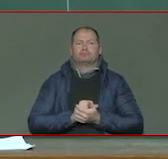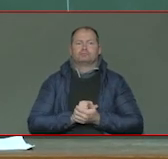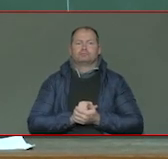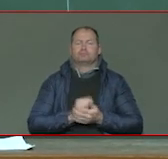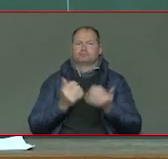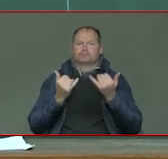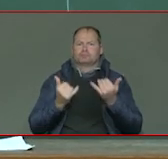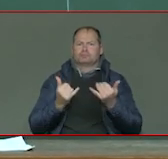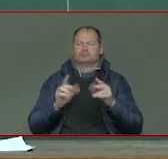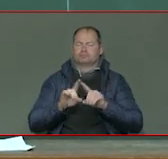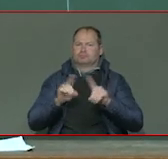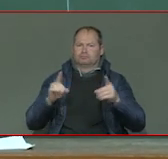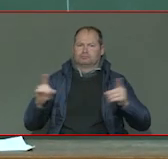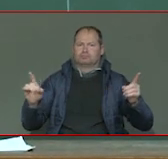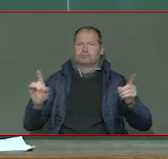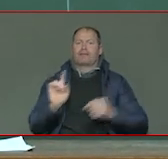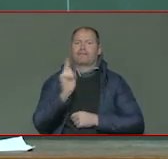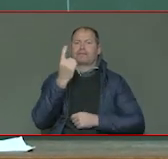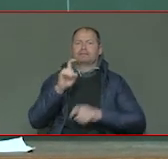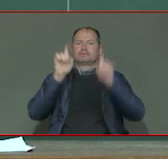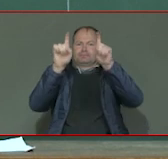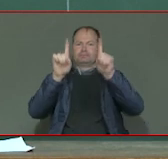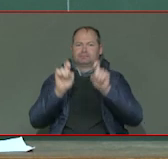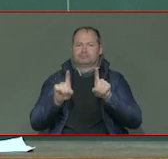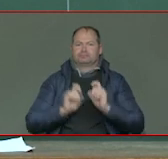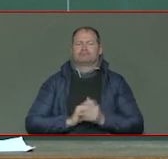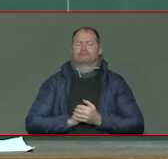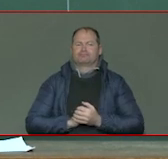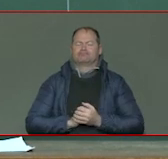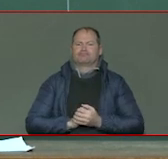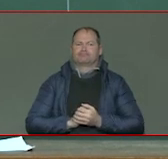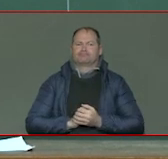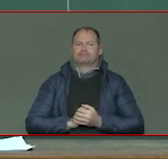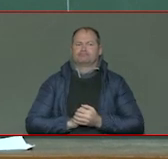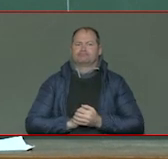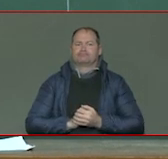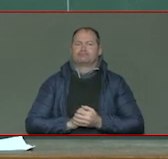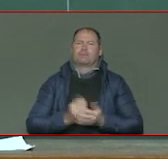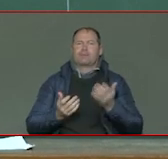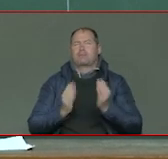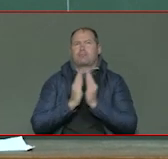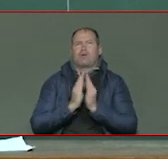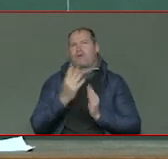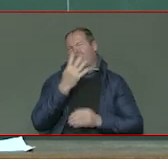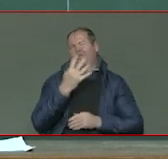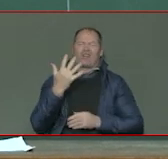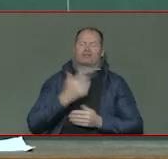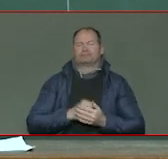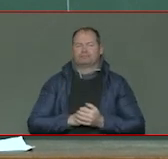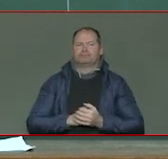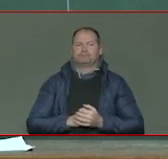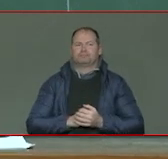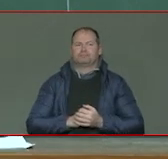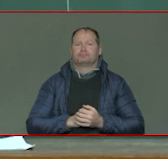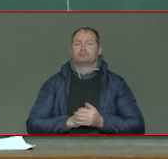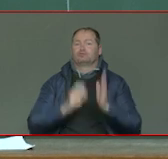differentiate by means of first principles. The second one would be to differentiate, that's around about 4 to 5 marks. To differentiate by means